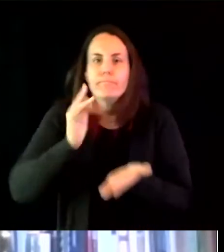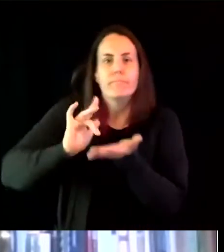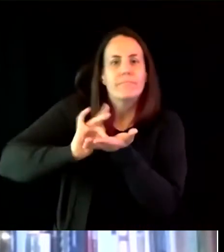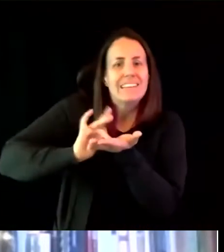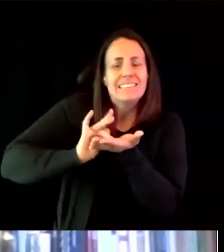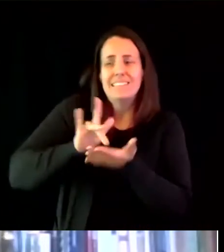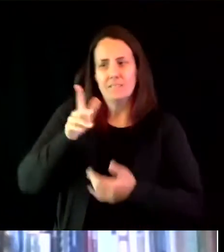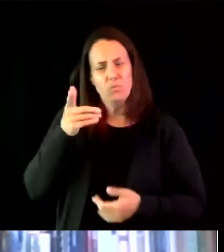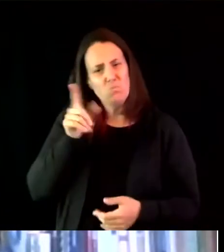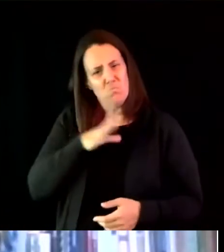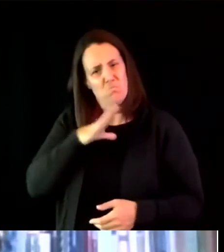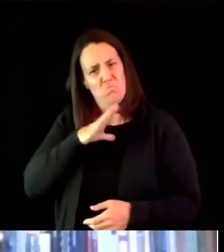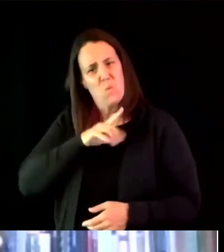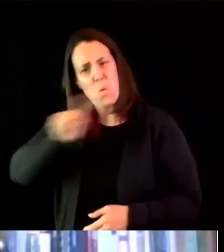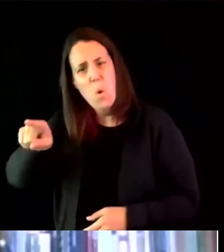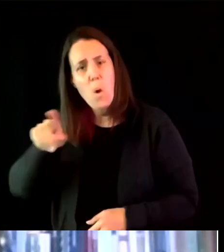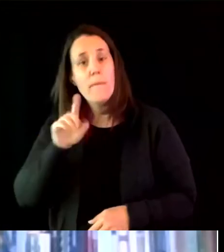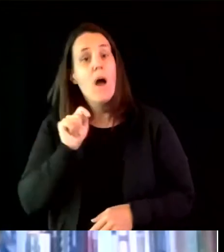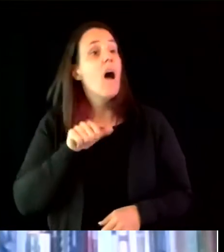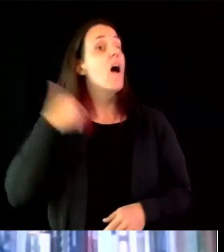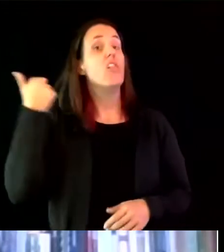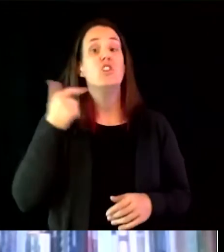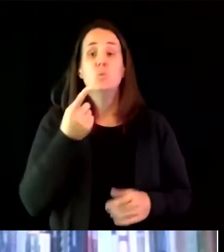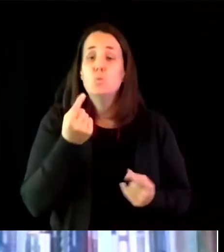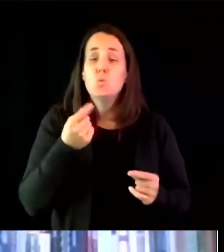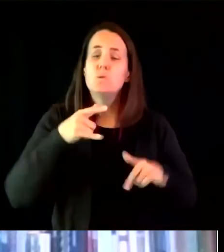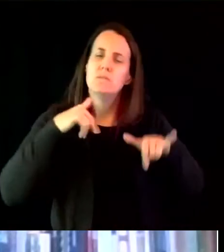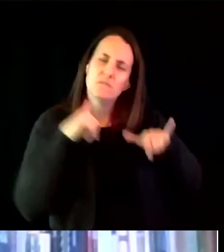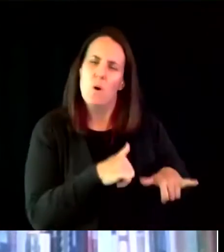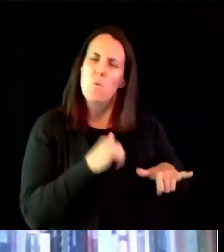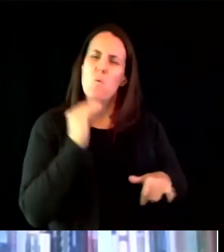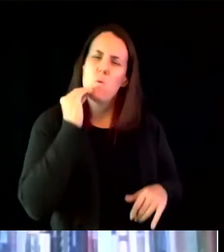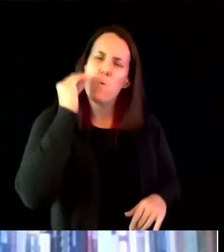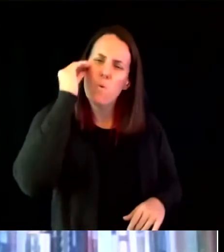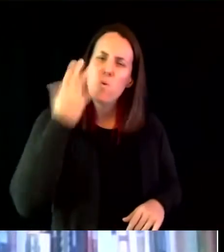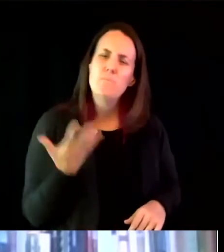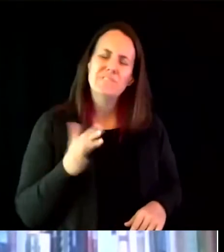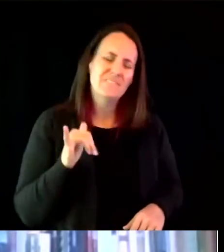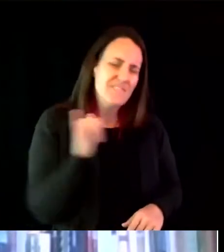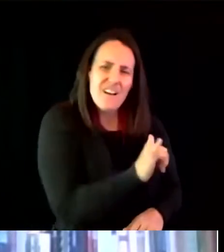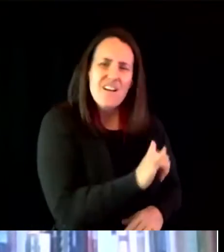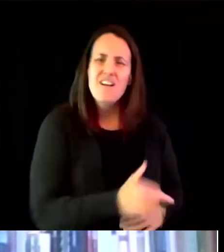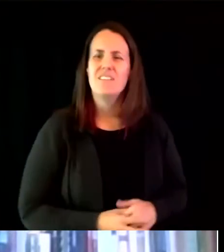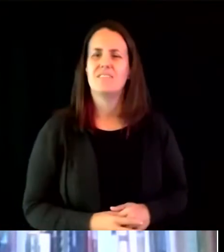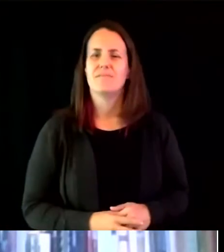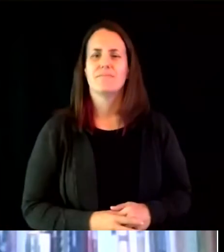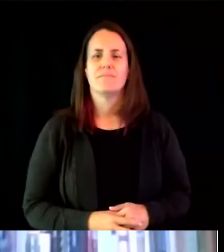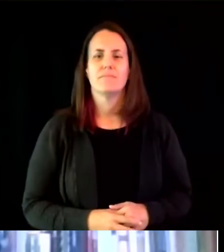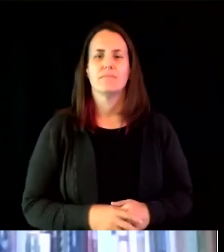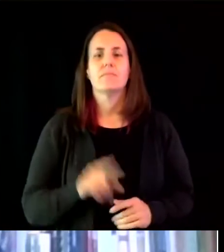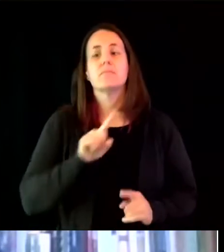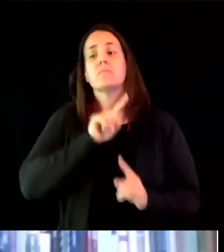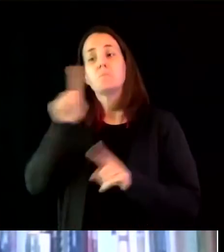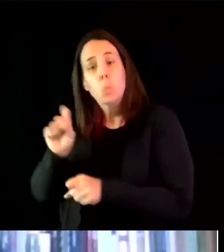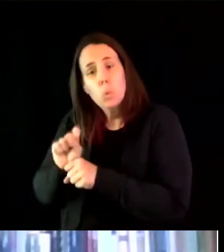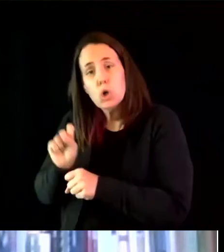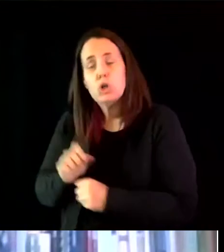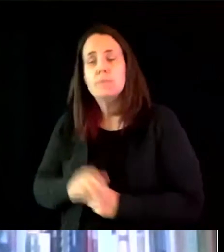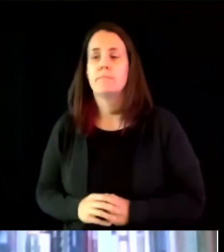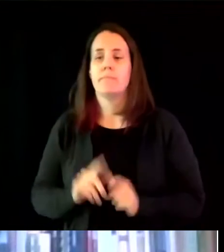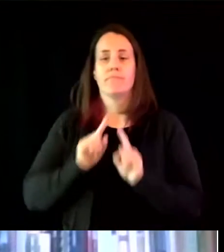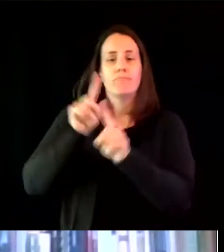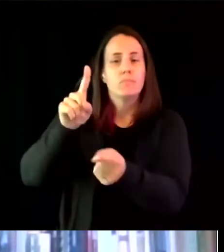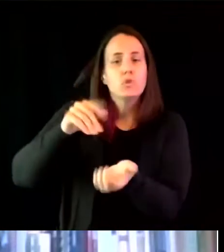of people. Go to work, the doctor, grocery store, the things you have to go to, and wear your